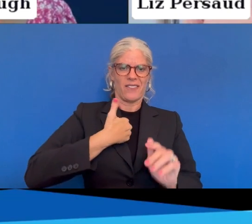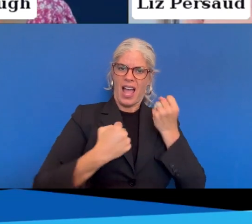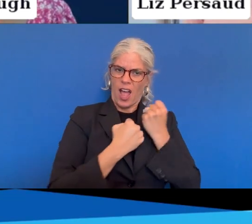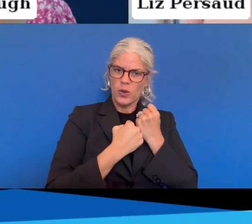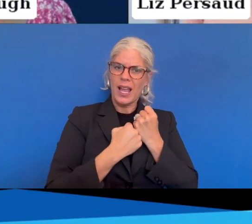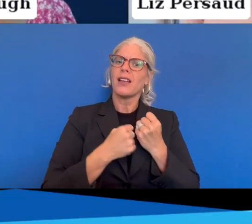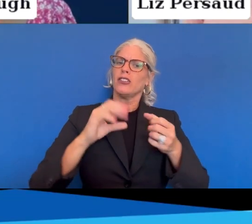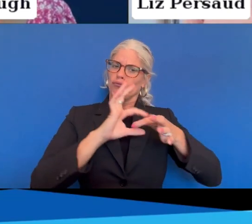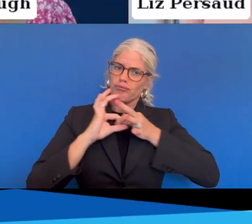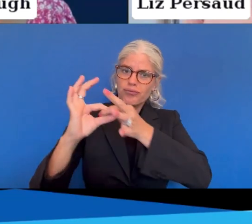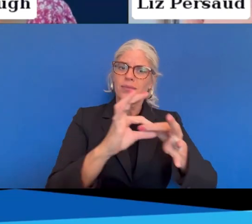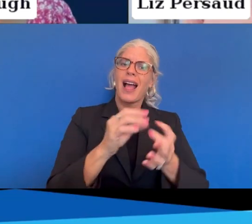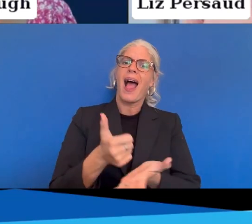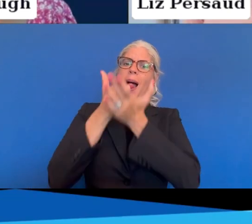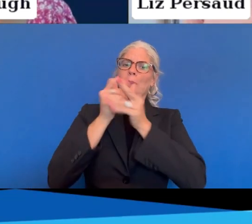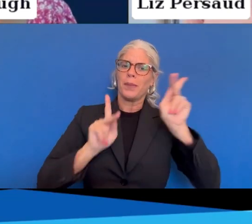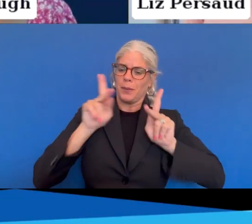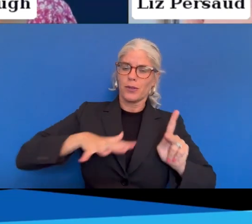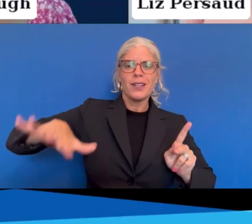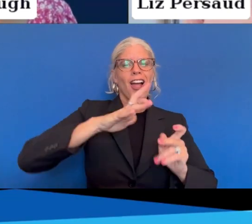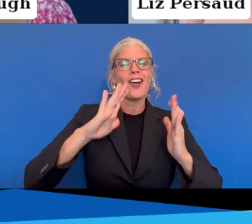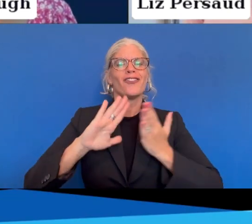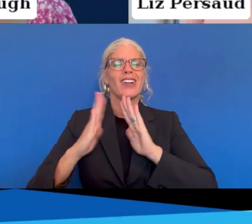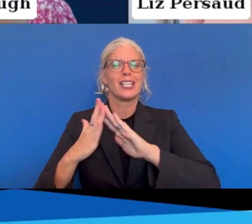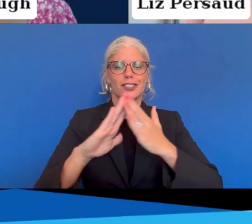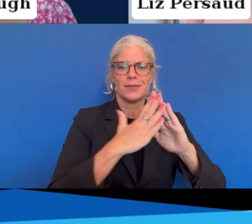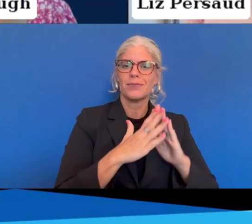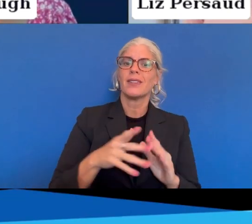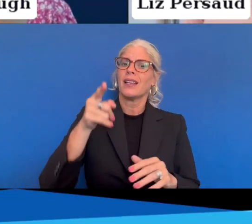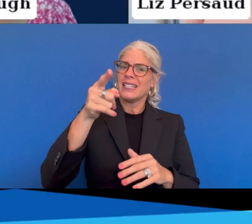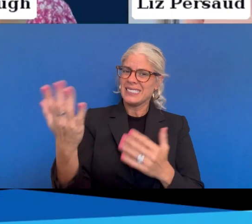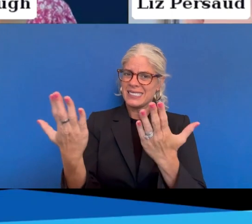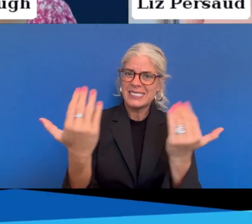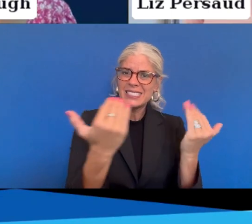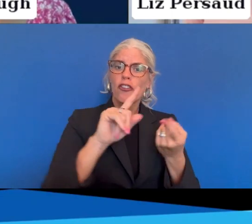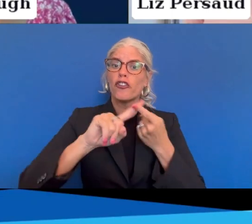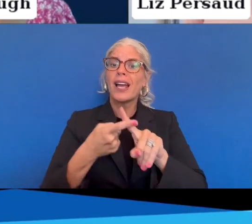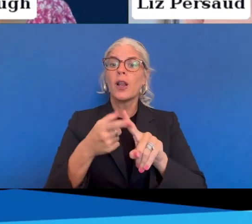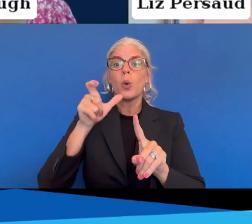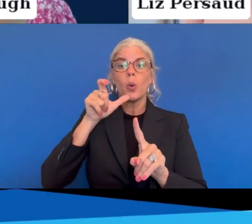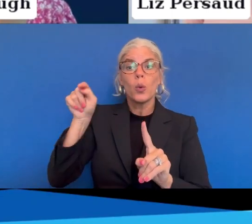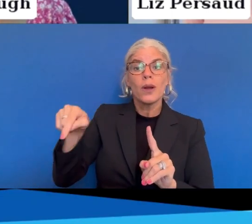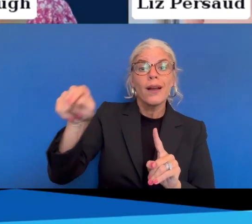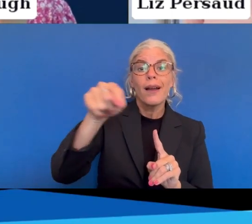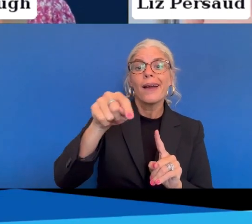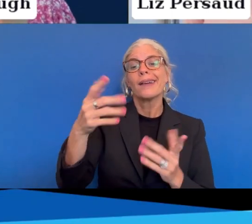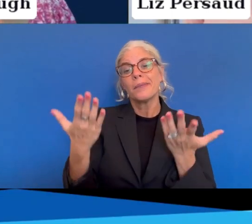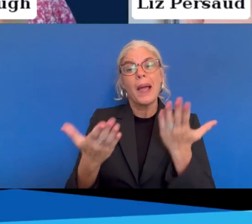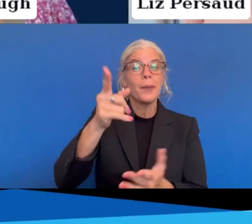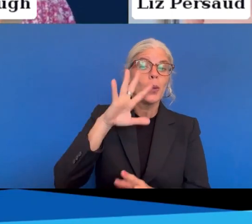just want to say, be a self-advocate and create a village. Get your friends